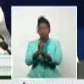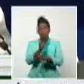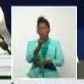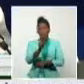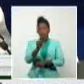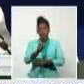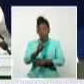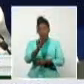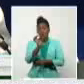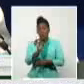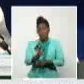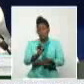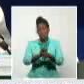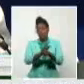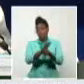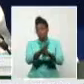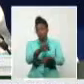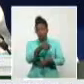bringing to